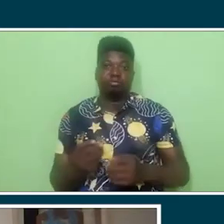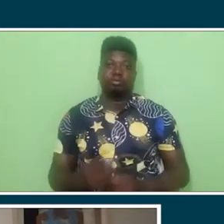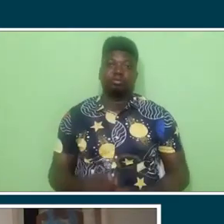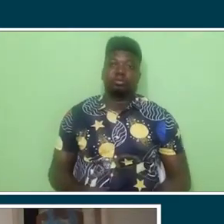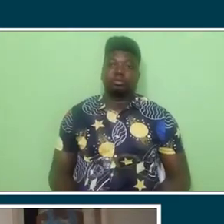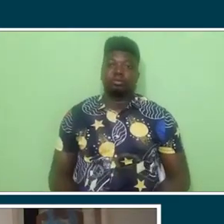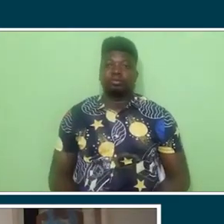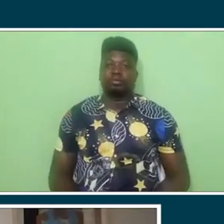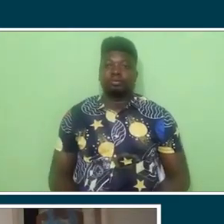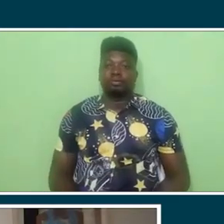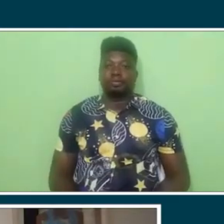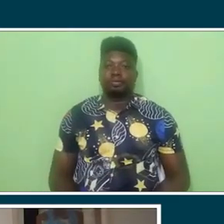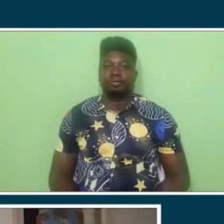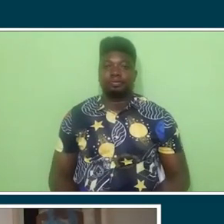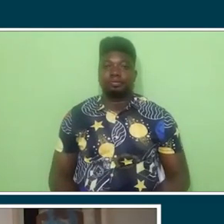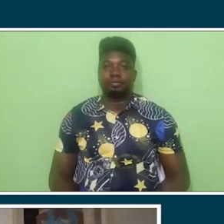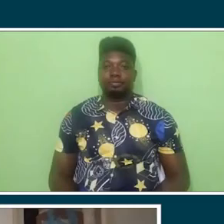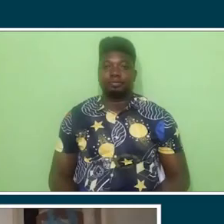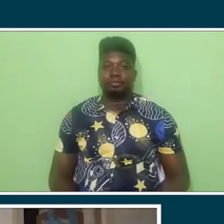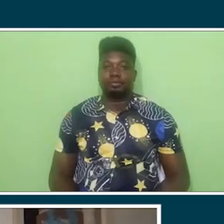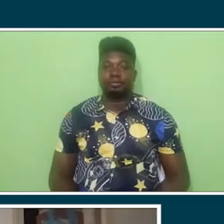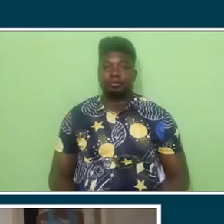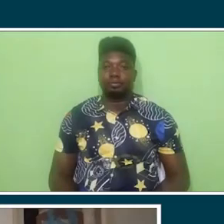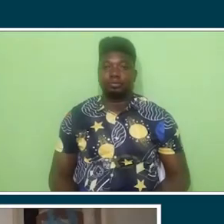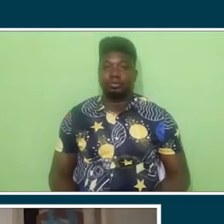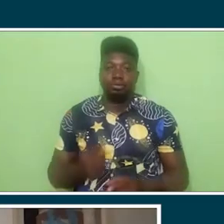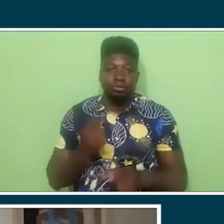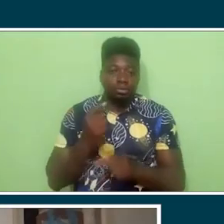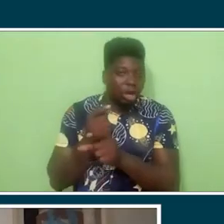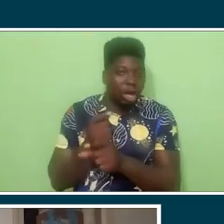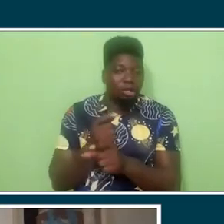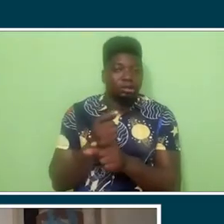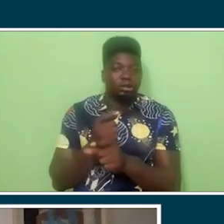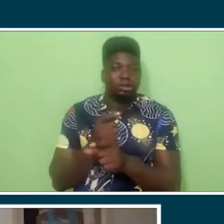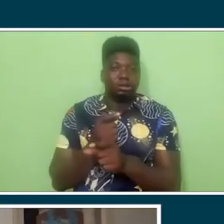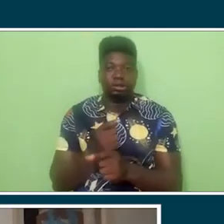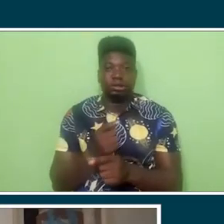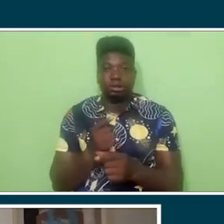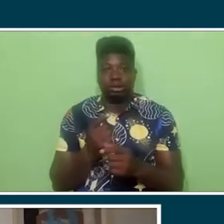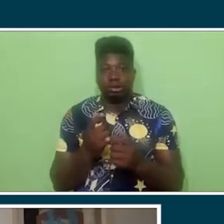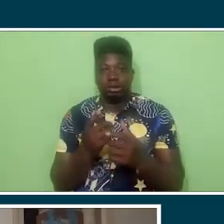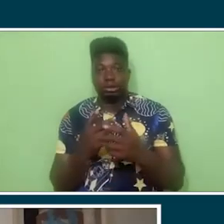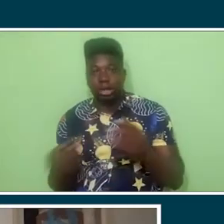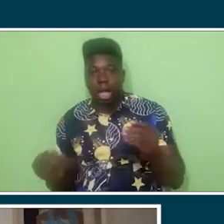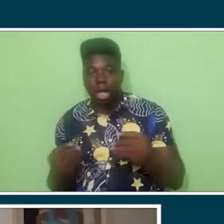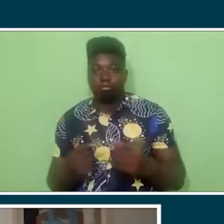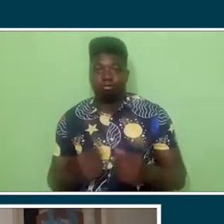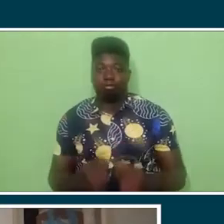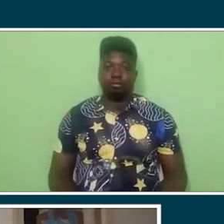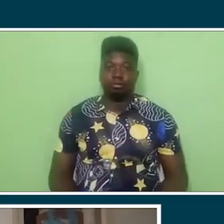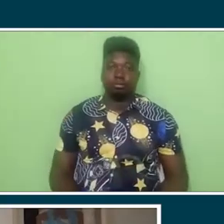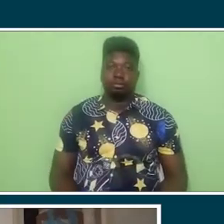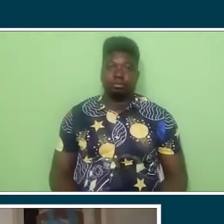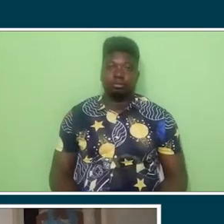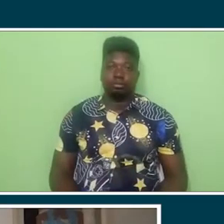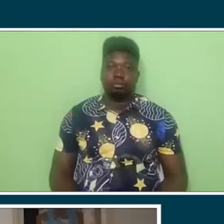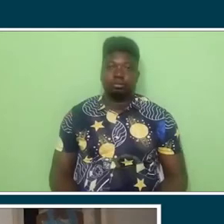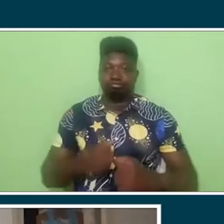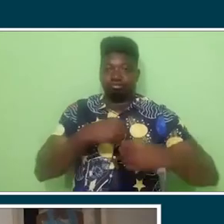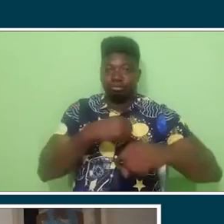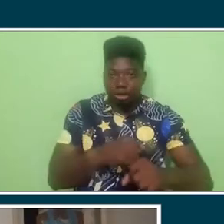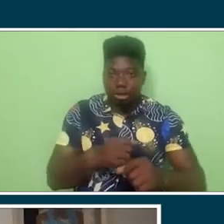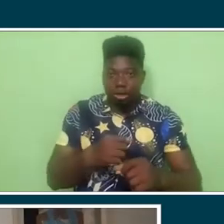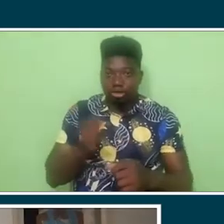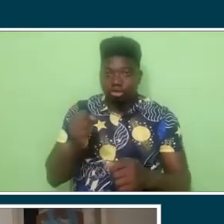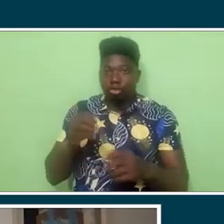The sacred gesture towards protecting. To move from that into something